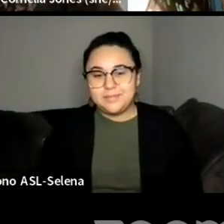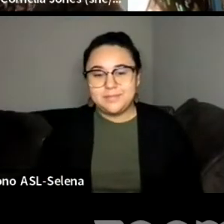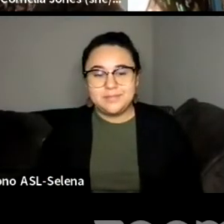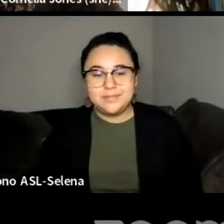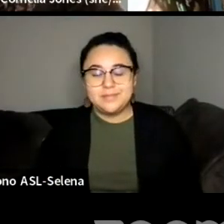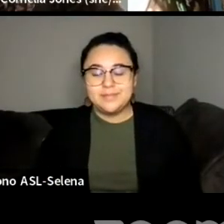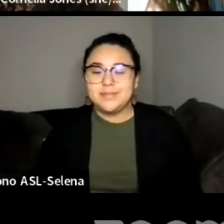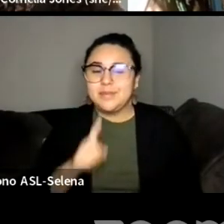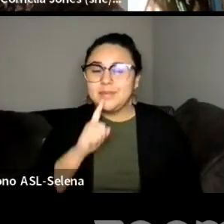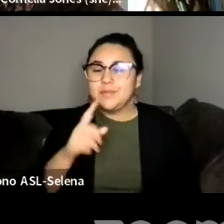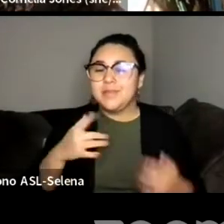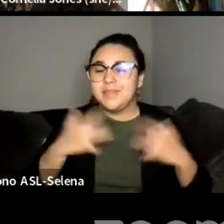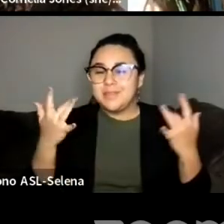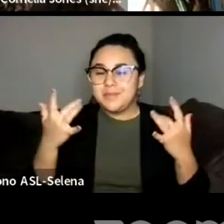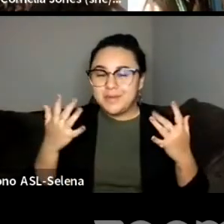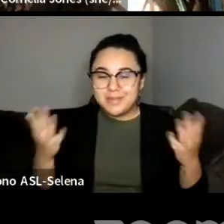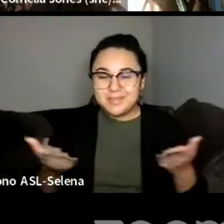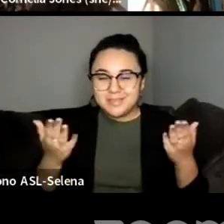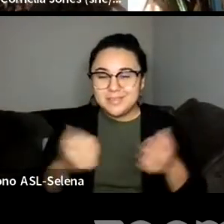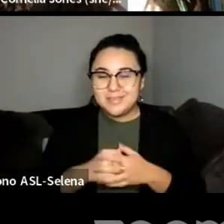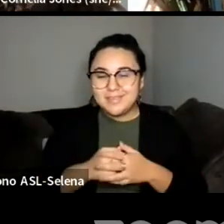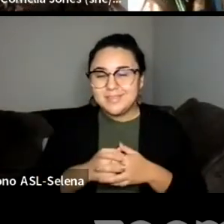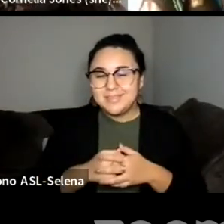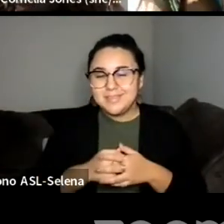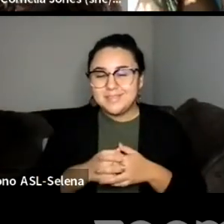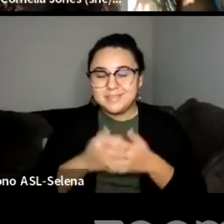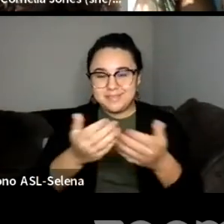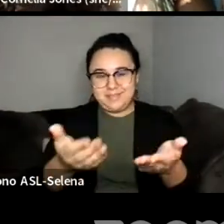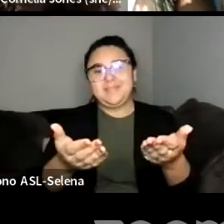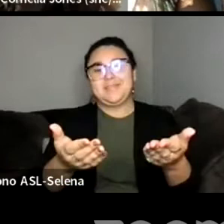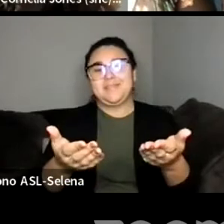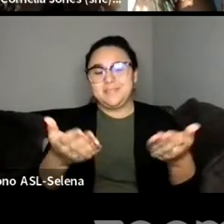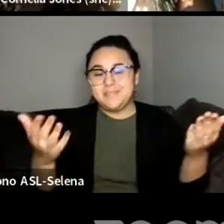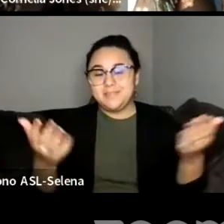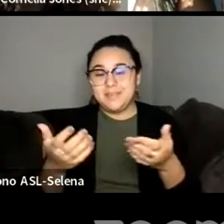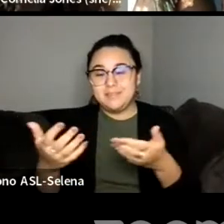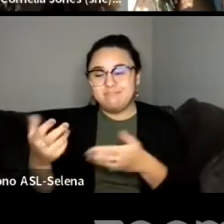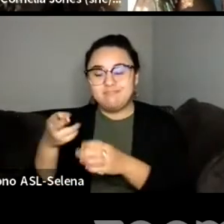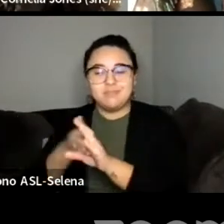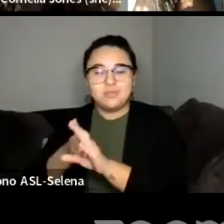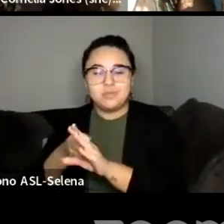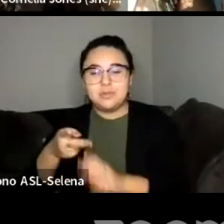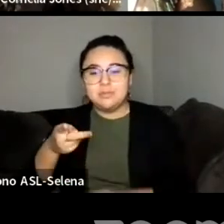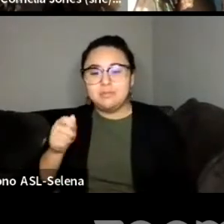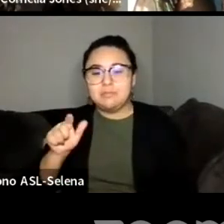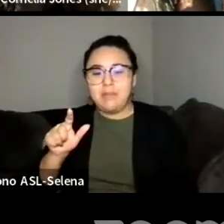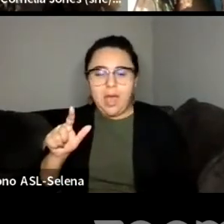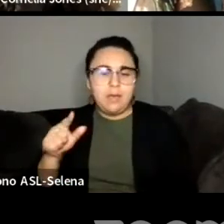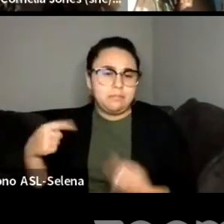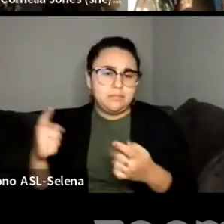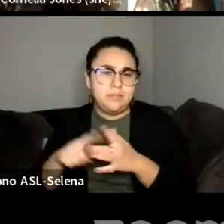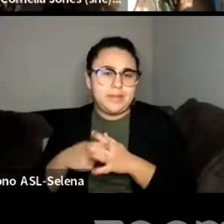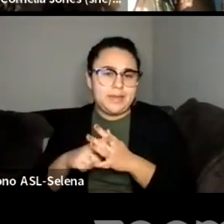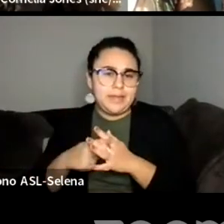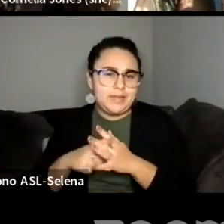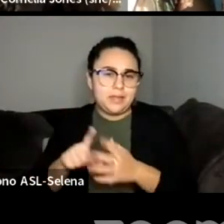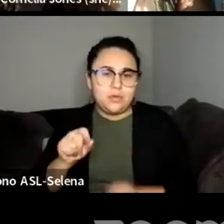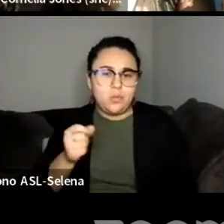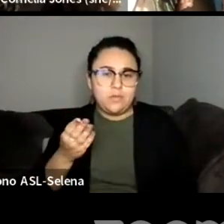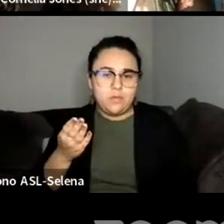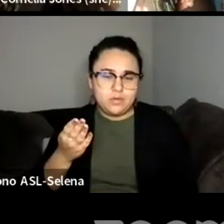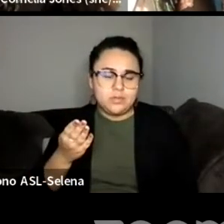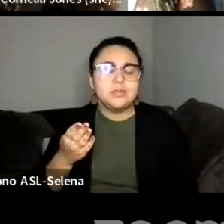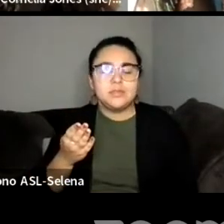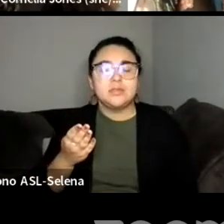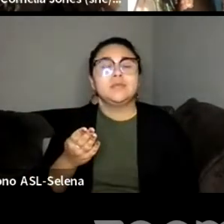So thrilled to be here with you. You've been with PAAL since its inception in 2014. But have